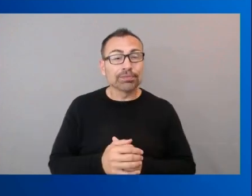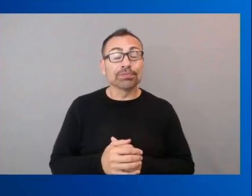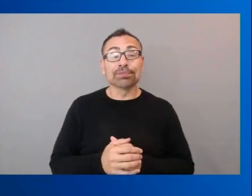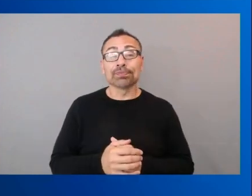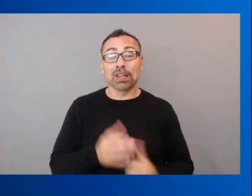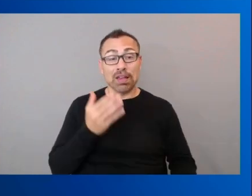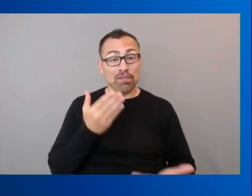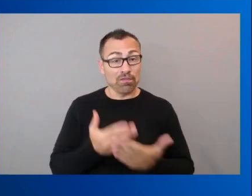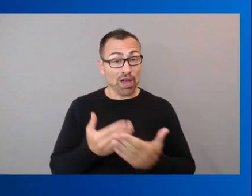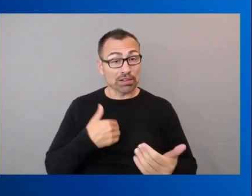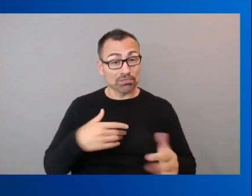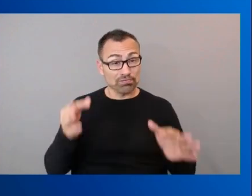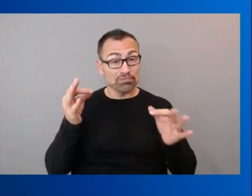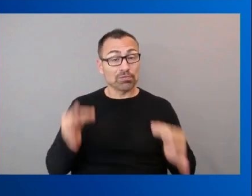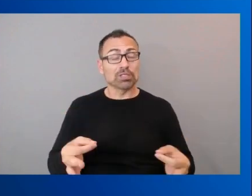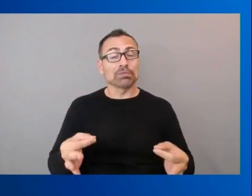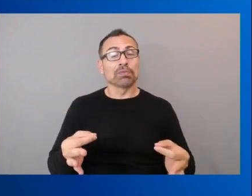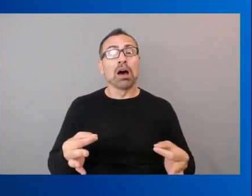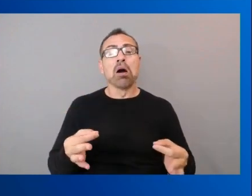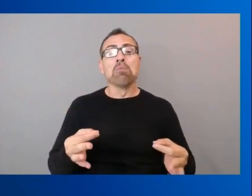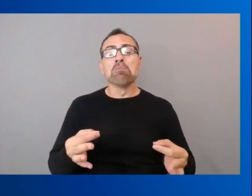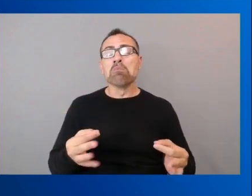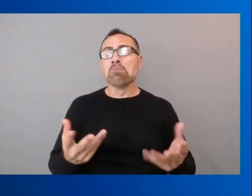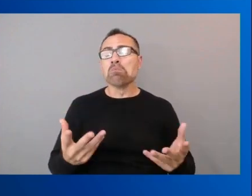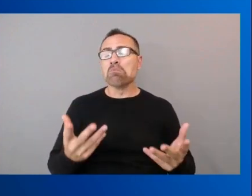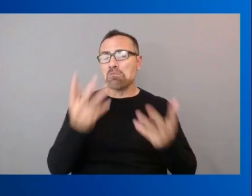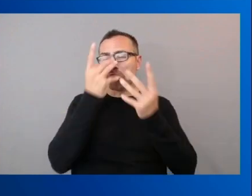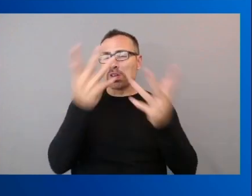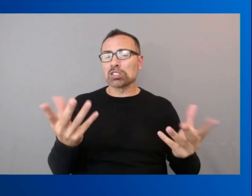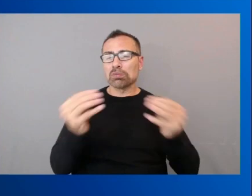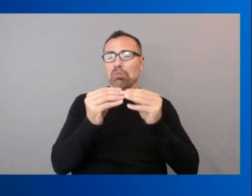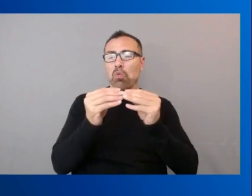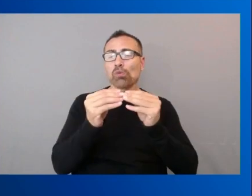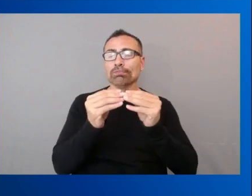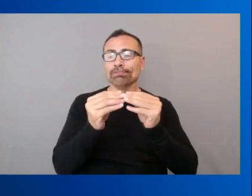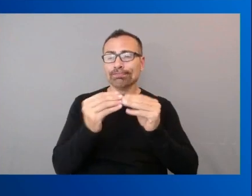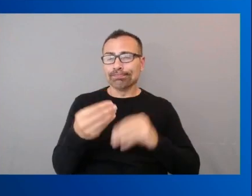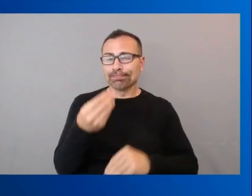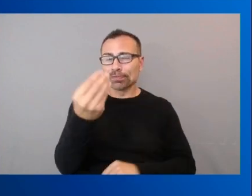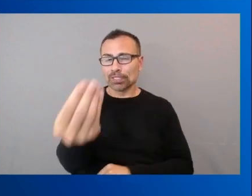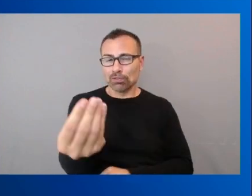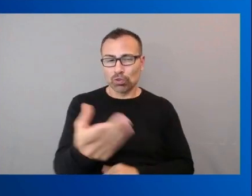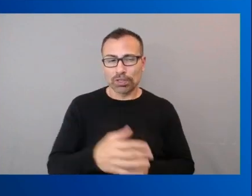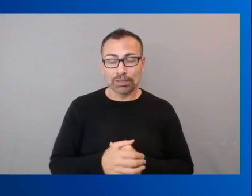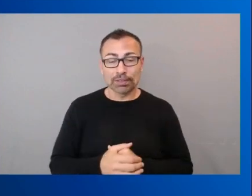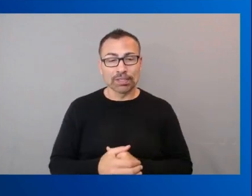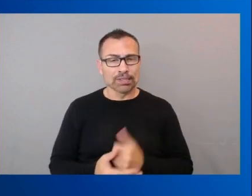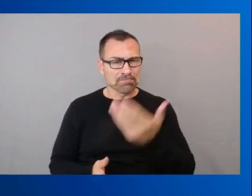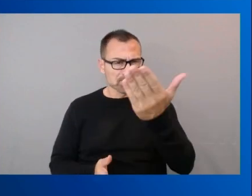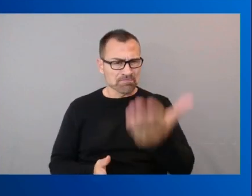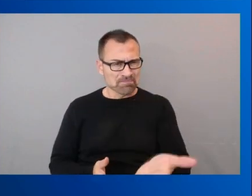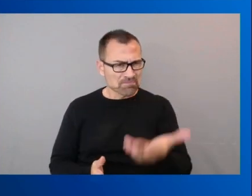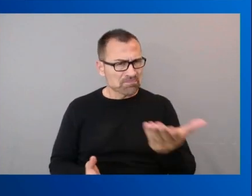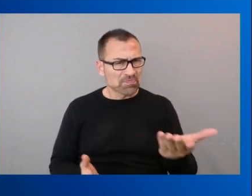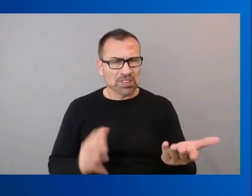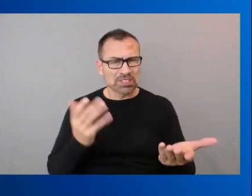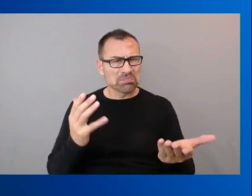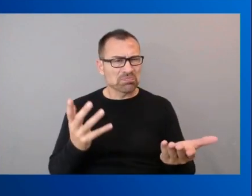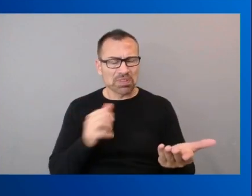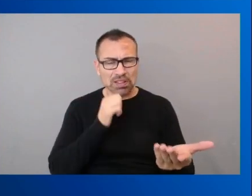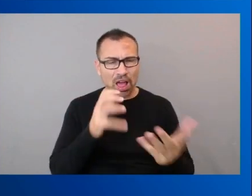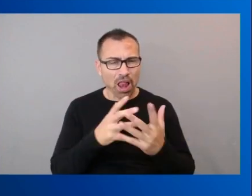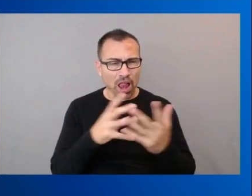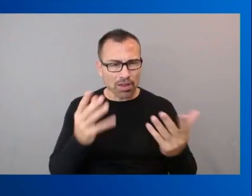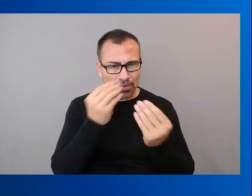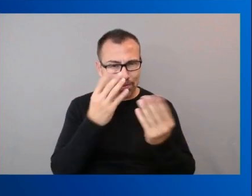say, I'm going to give you more information. Now, there doesn't seem to be too much information on here, but that's just because of the